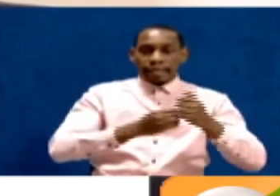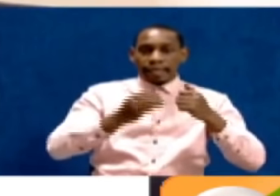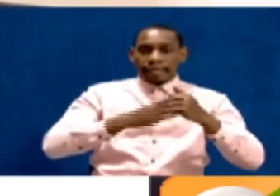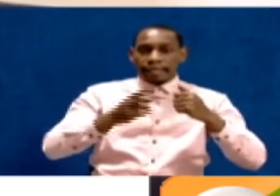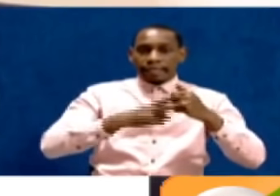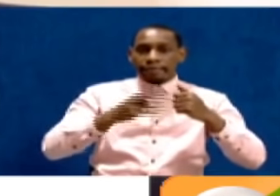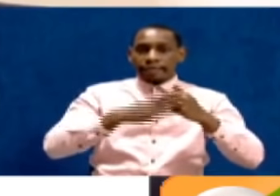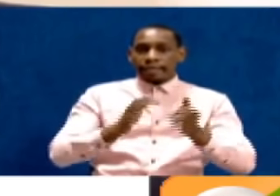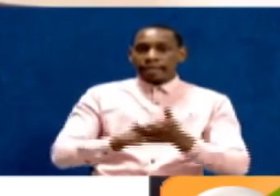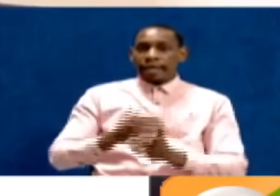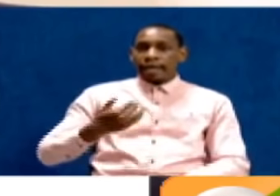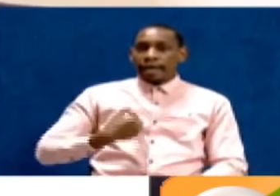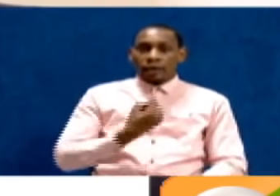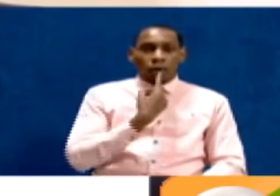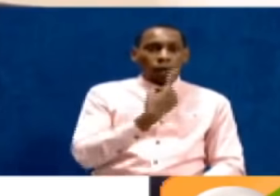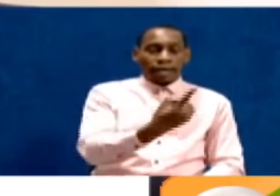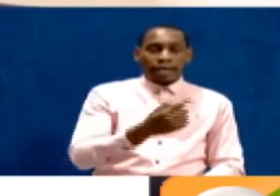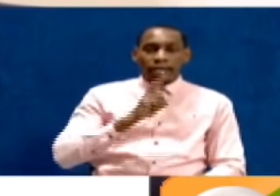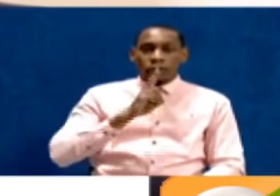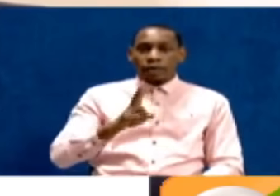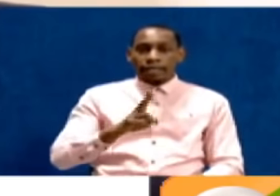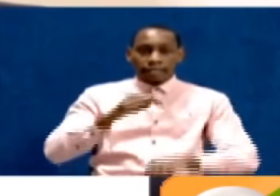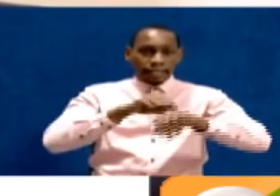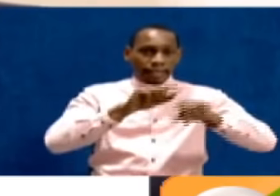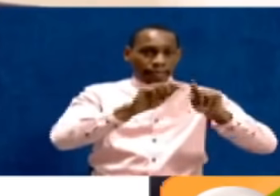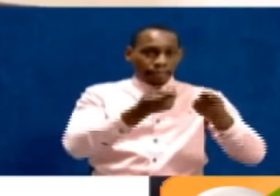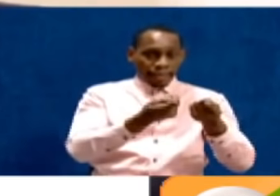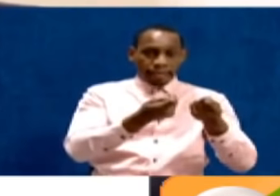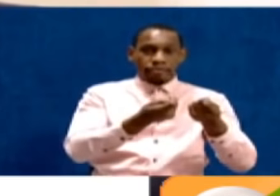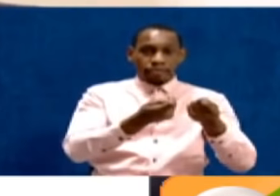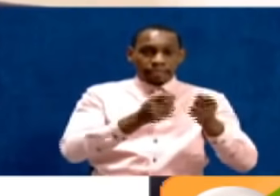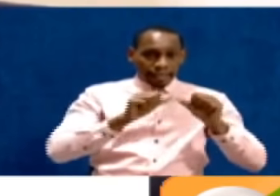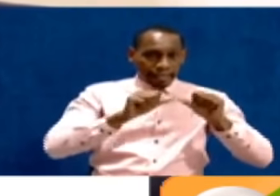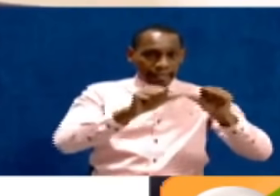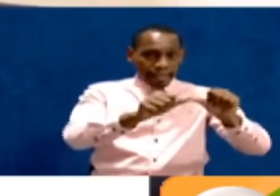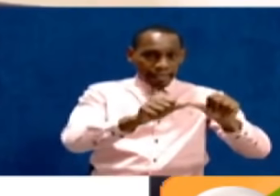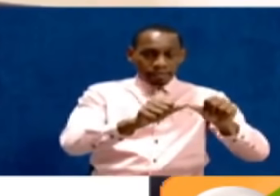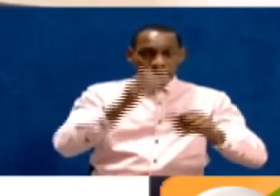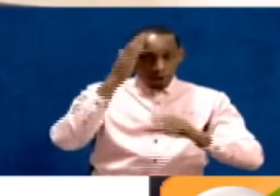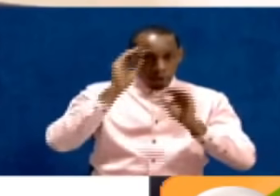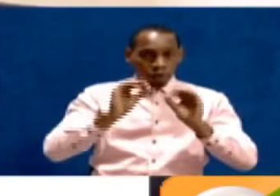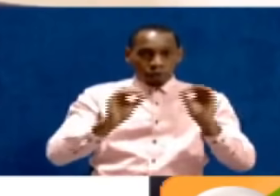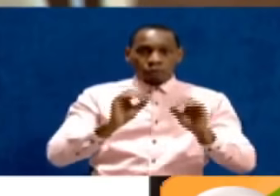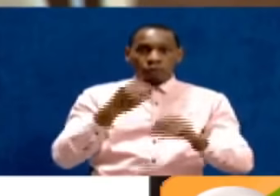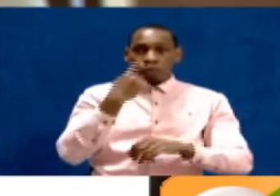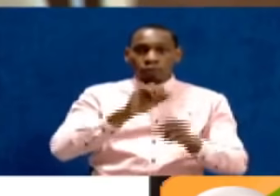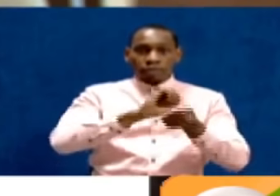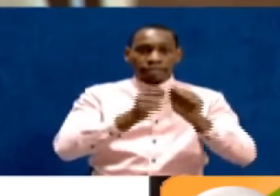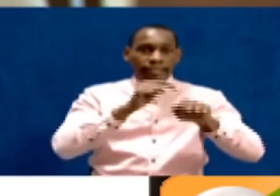1979, I actually held the 100 and 200 meters record, and I left it there. I don't know who broke it